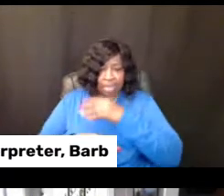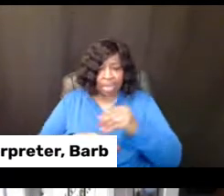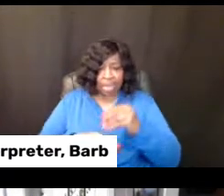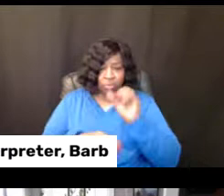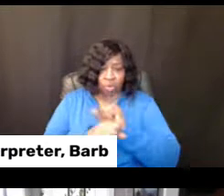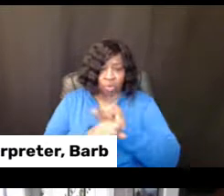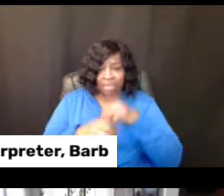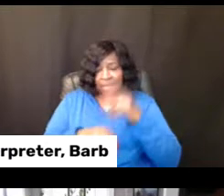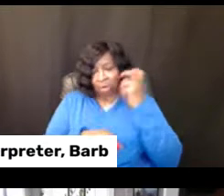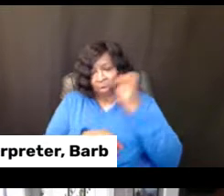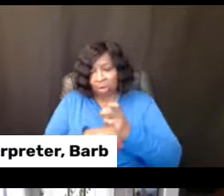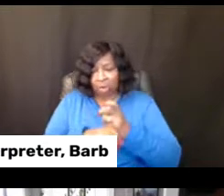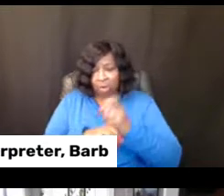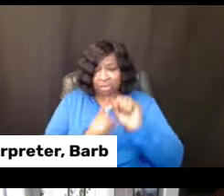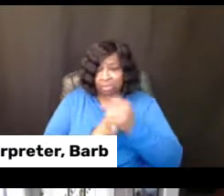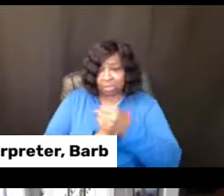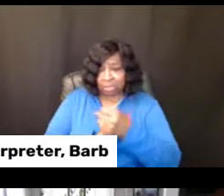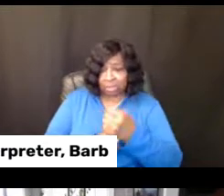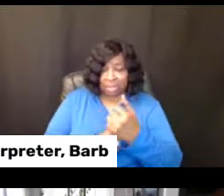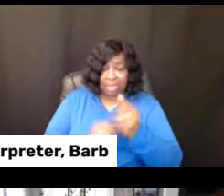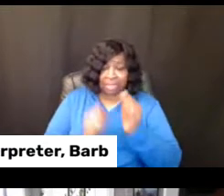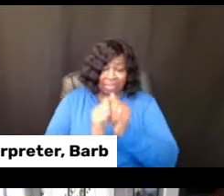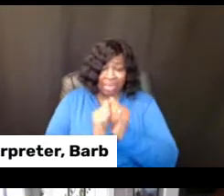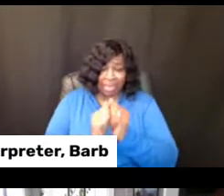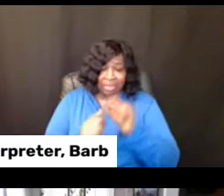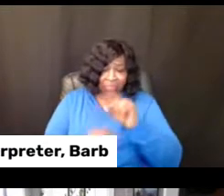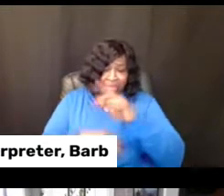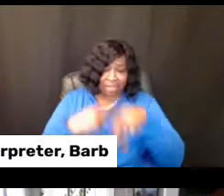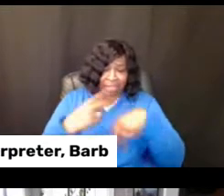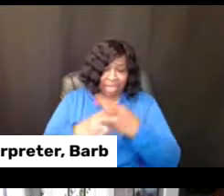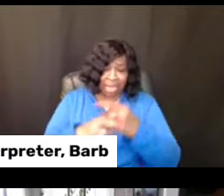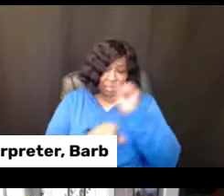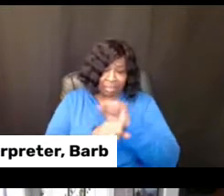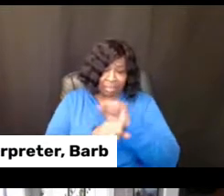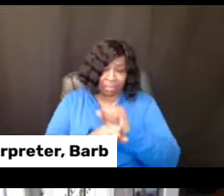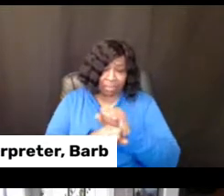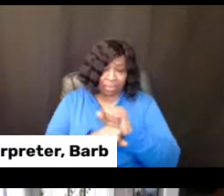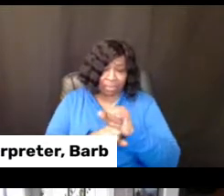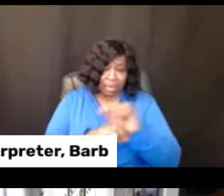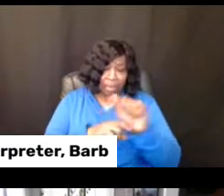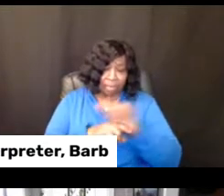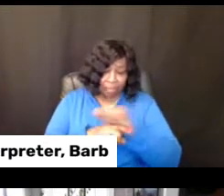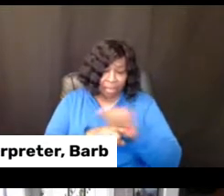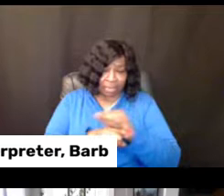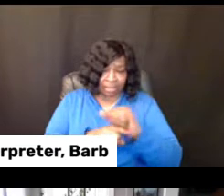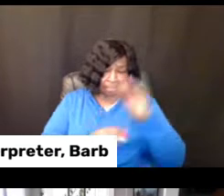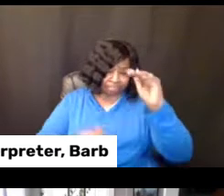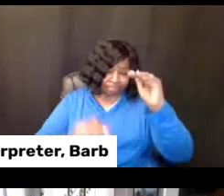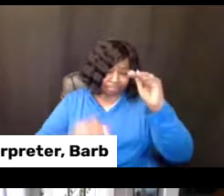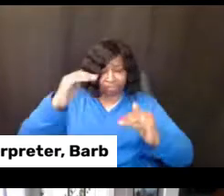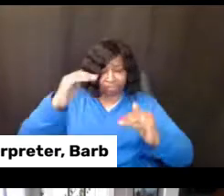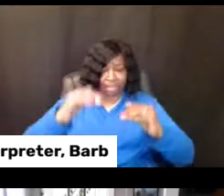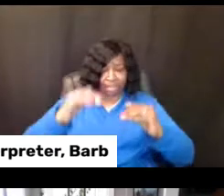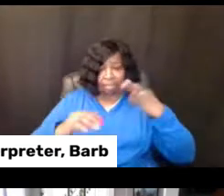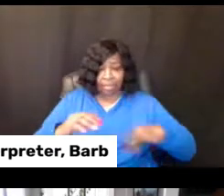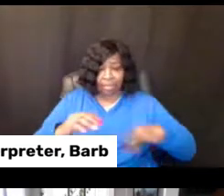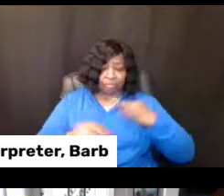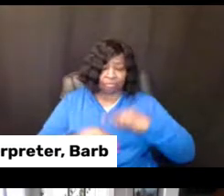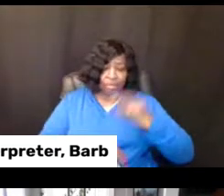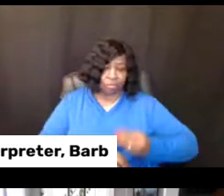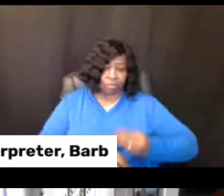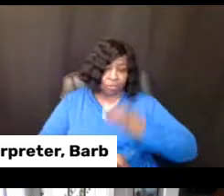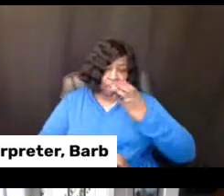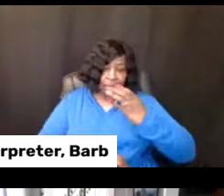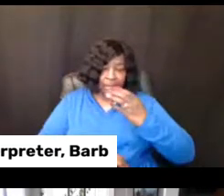conditions. Together, these kinds of labor practices and programs disproportionately benefited white, high